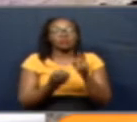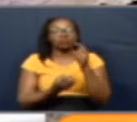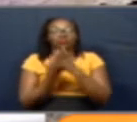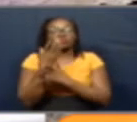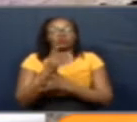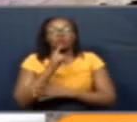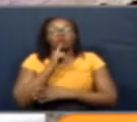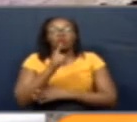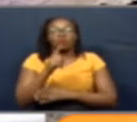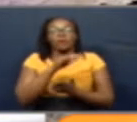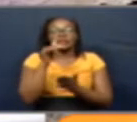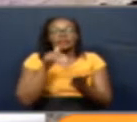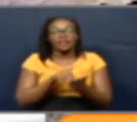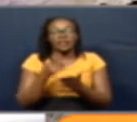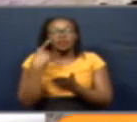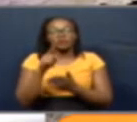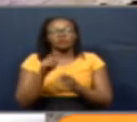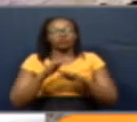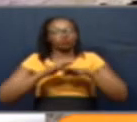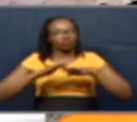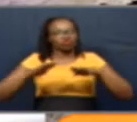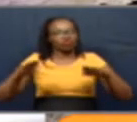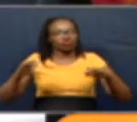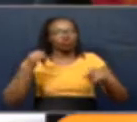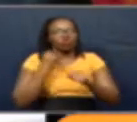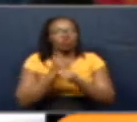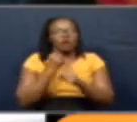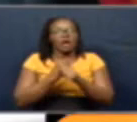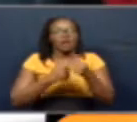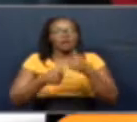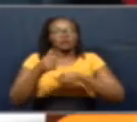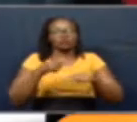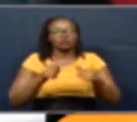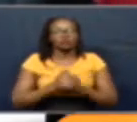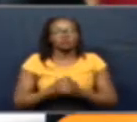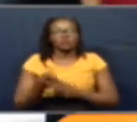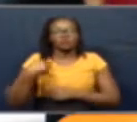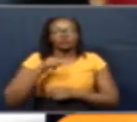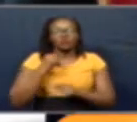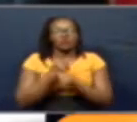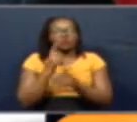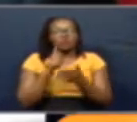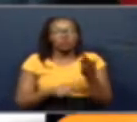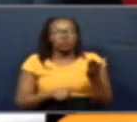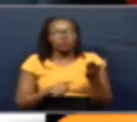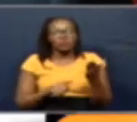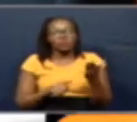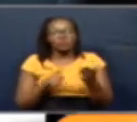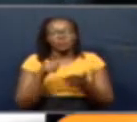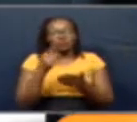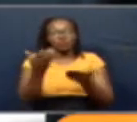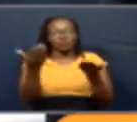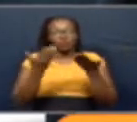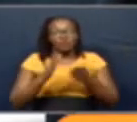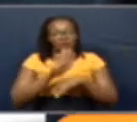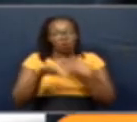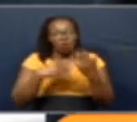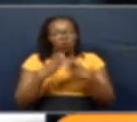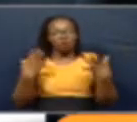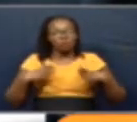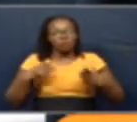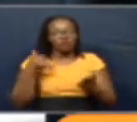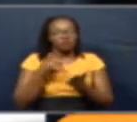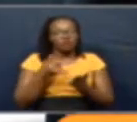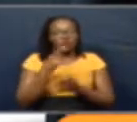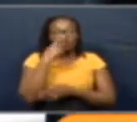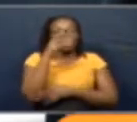command center for efficient response operations. What you're simply doing is that you're bringing all the players. Red